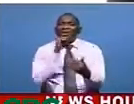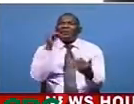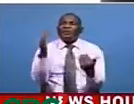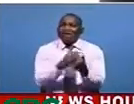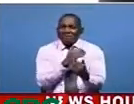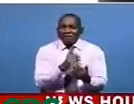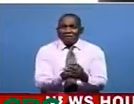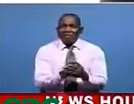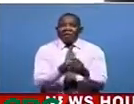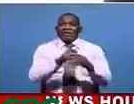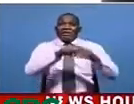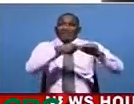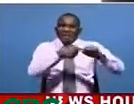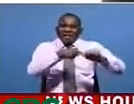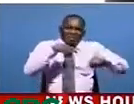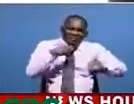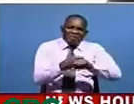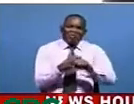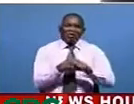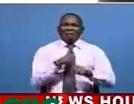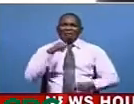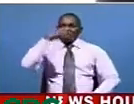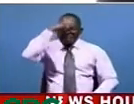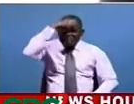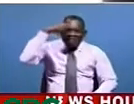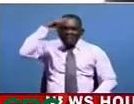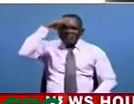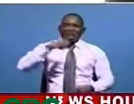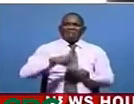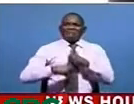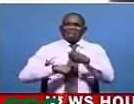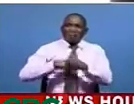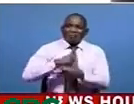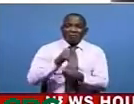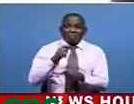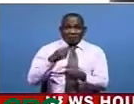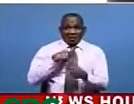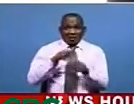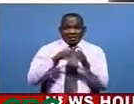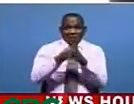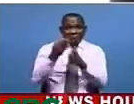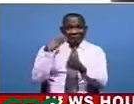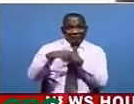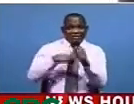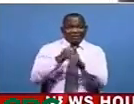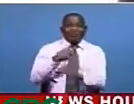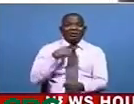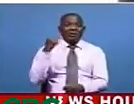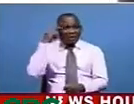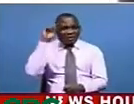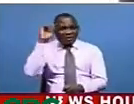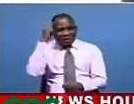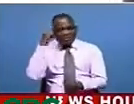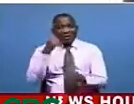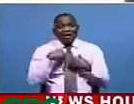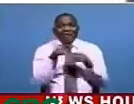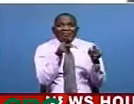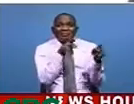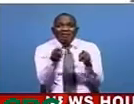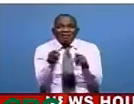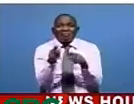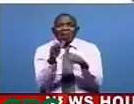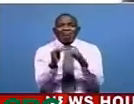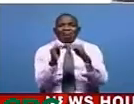how comfortable is it? If you look around me, somewhere last year, I heard this government has plans of